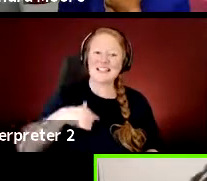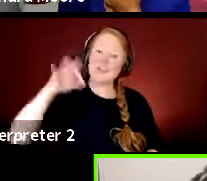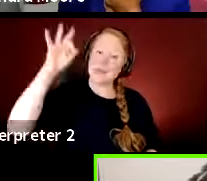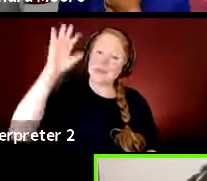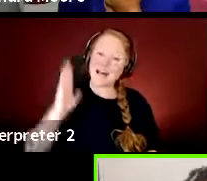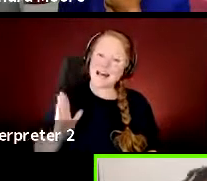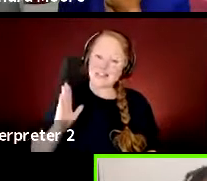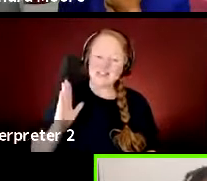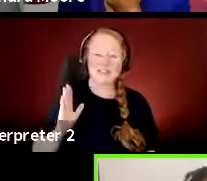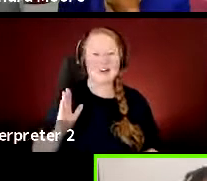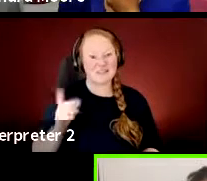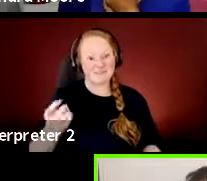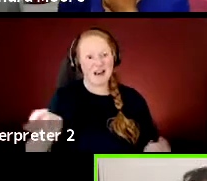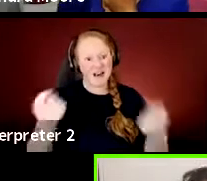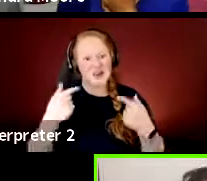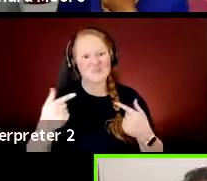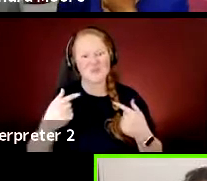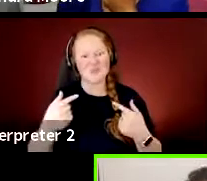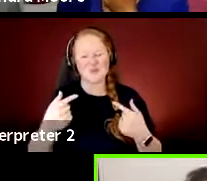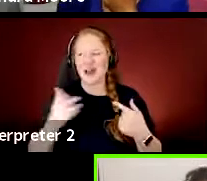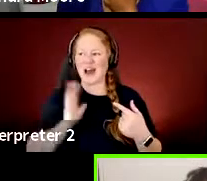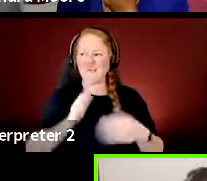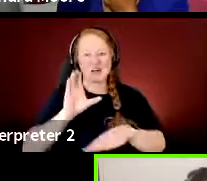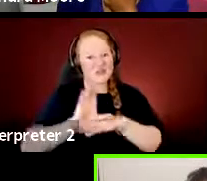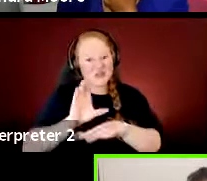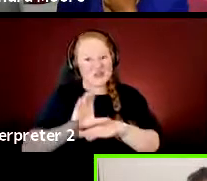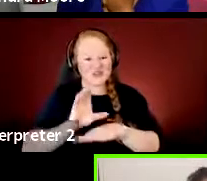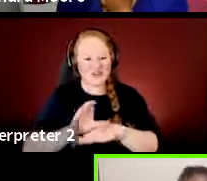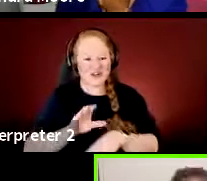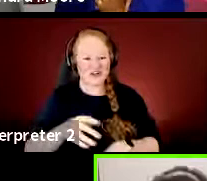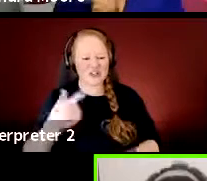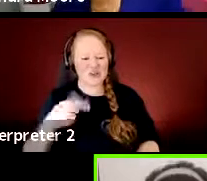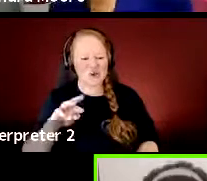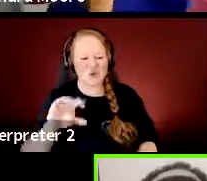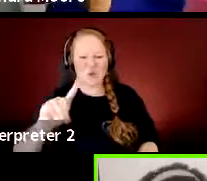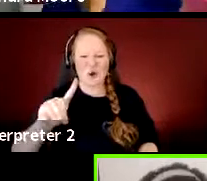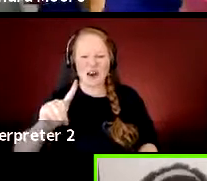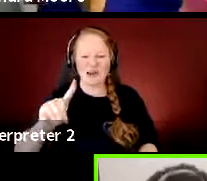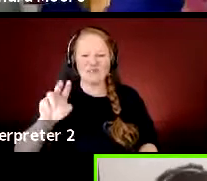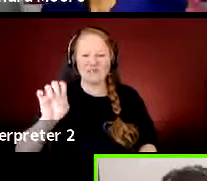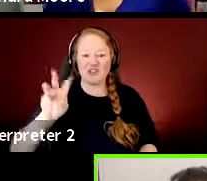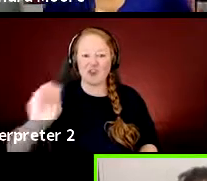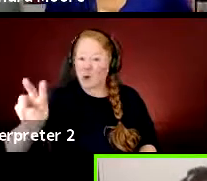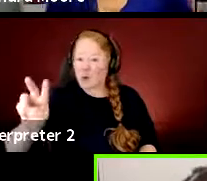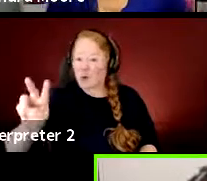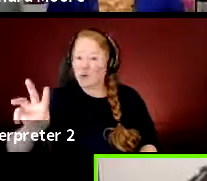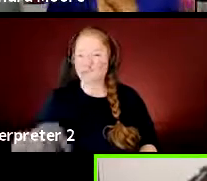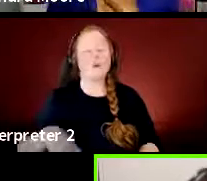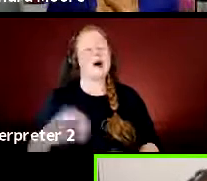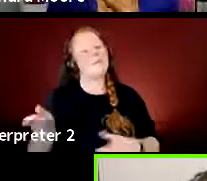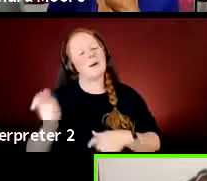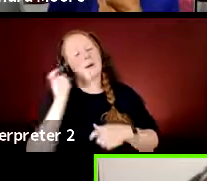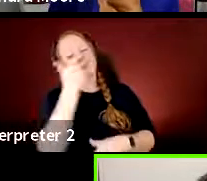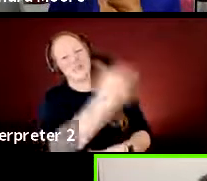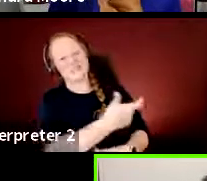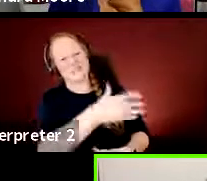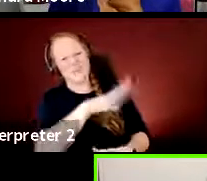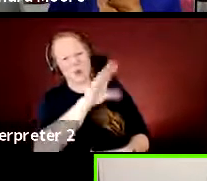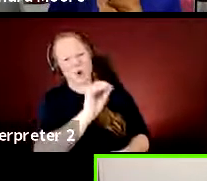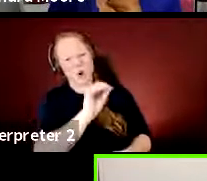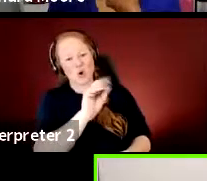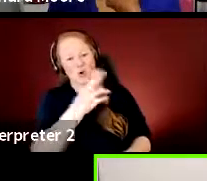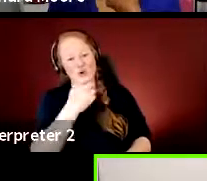Come see us sometime. But I'm passing it back over to our honorable co-chairs, Sandy and